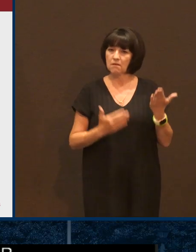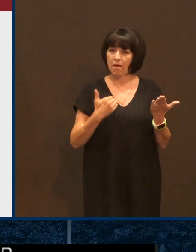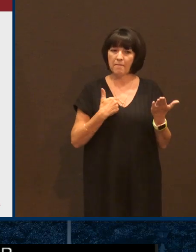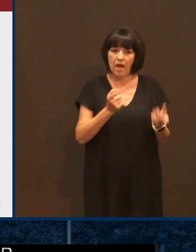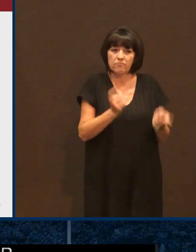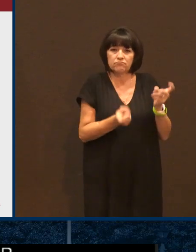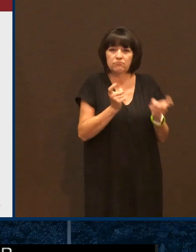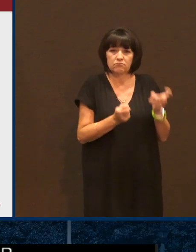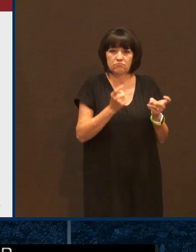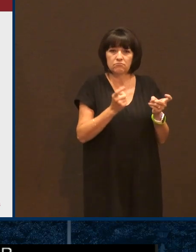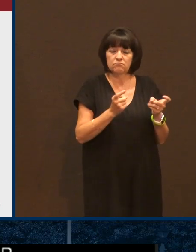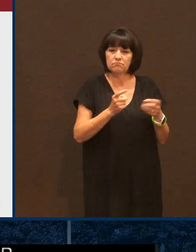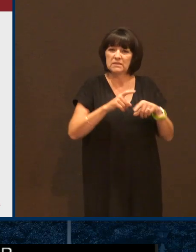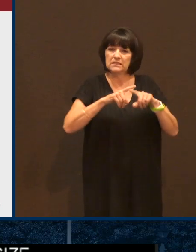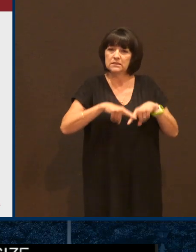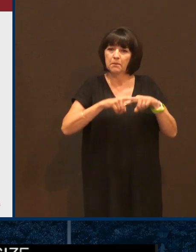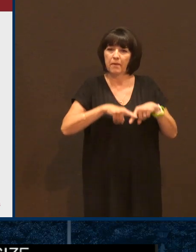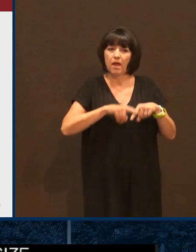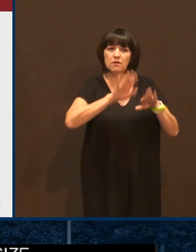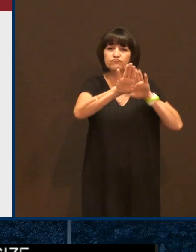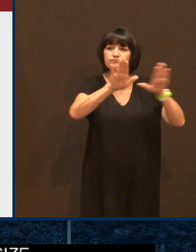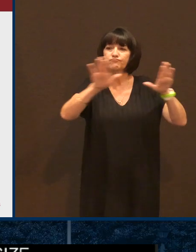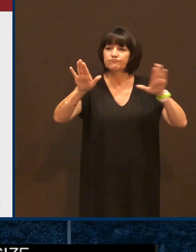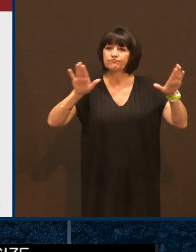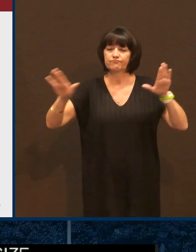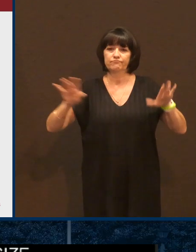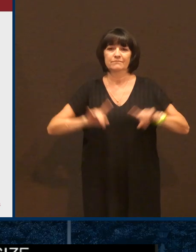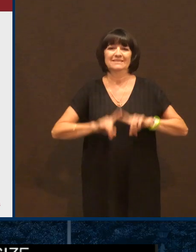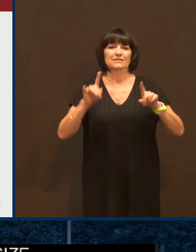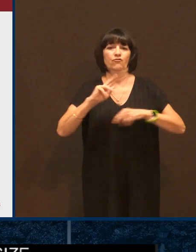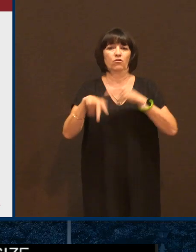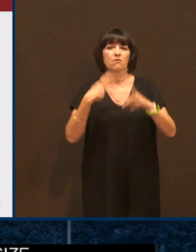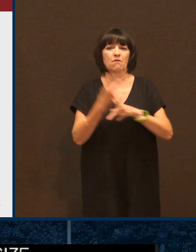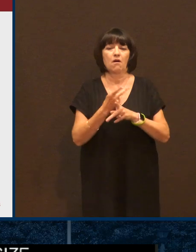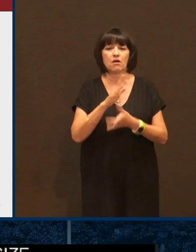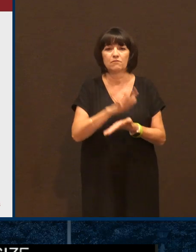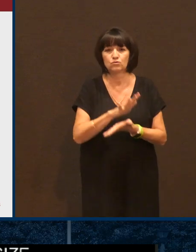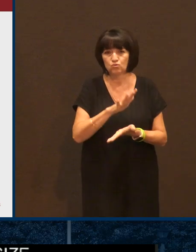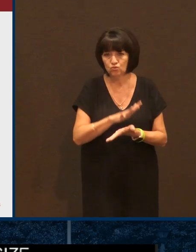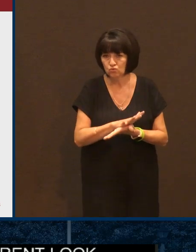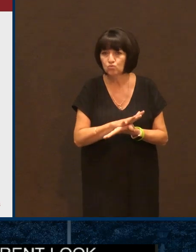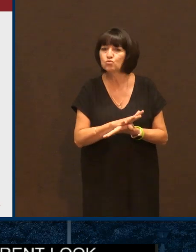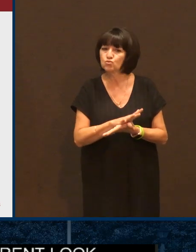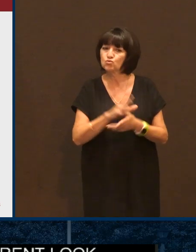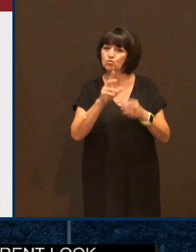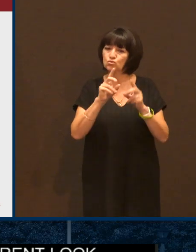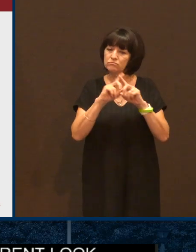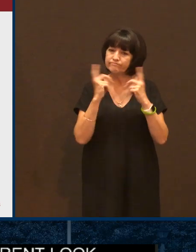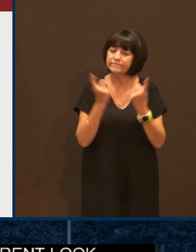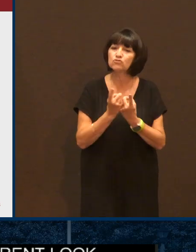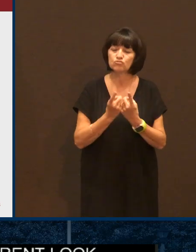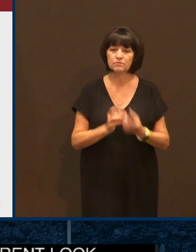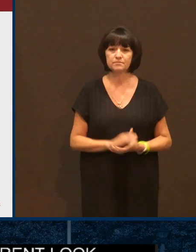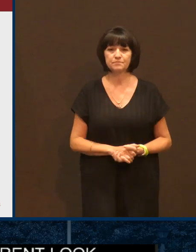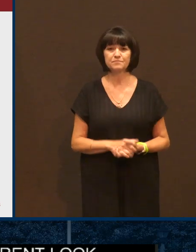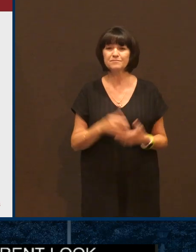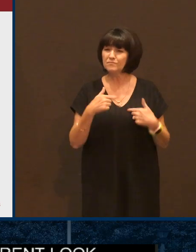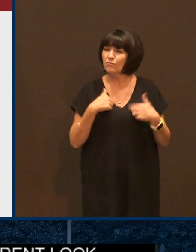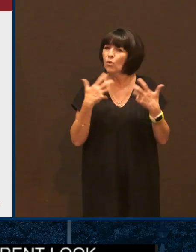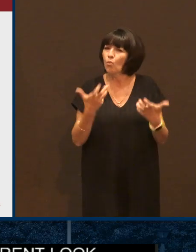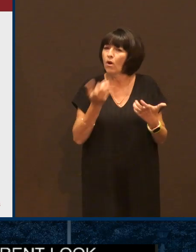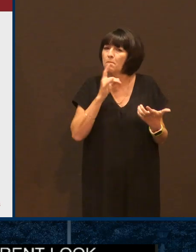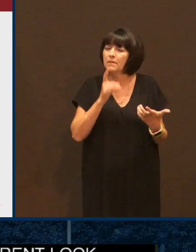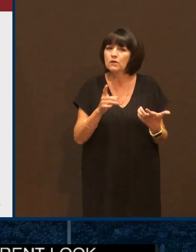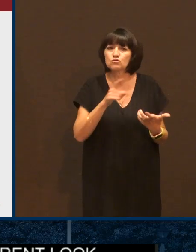We did also want to capture the voices of our actual parents, students,